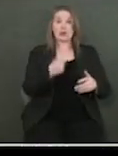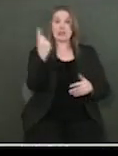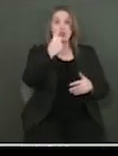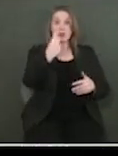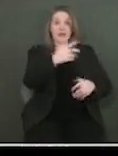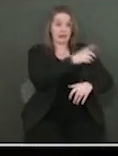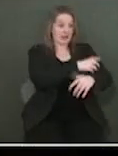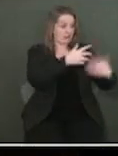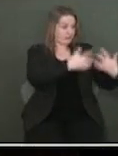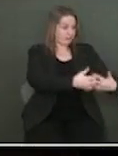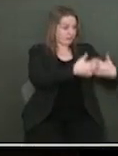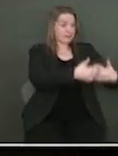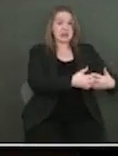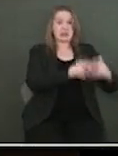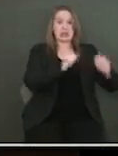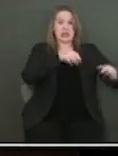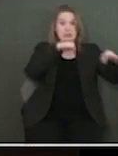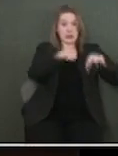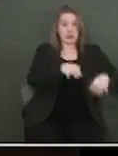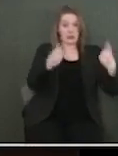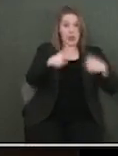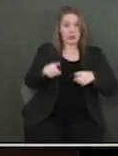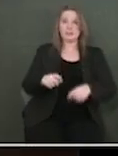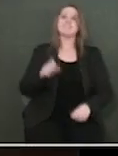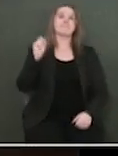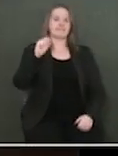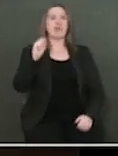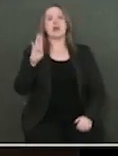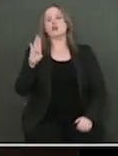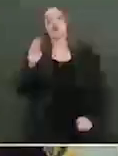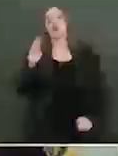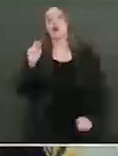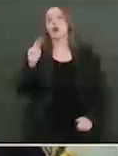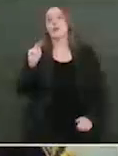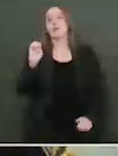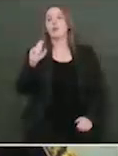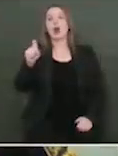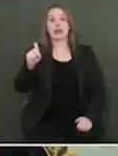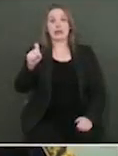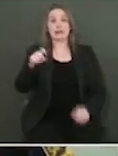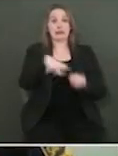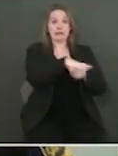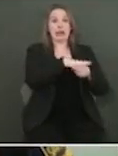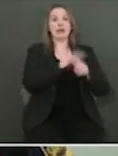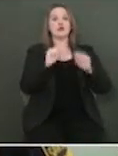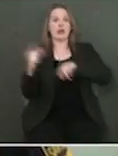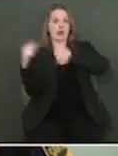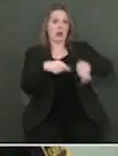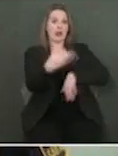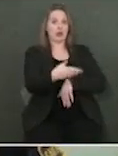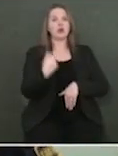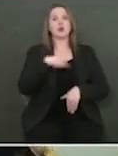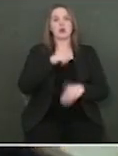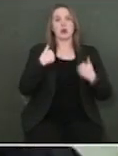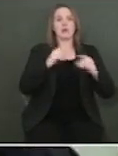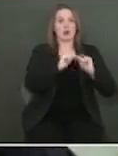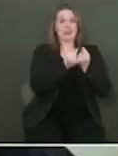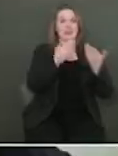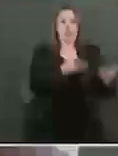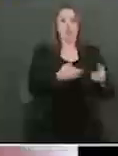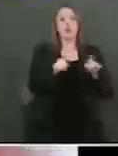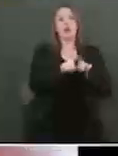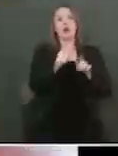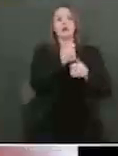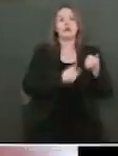kind of explain what these are going to do? Yeah, that'll be out on our Bronx site. So yes, we'll have our generation team out there with us, along with the head